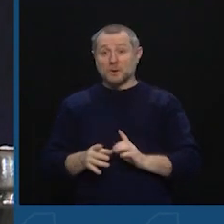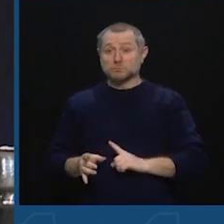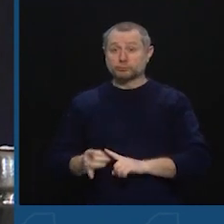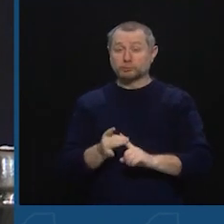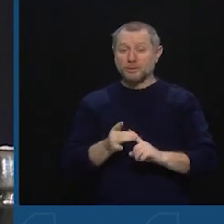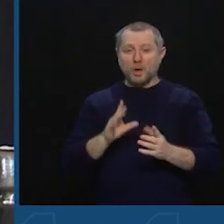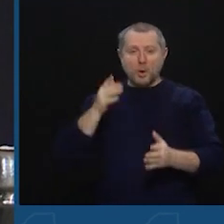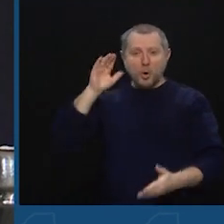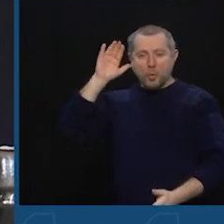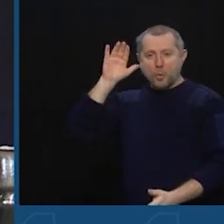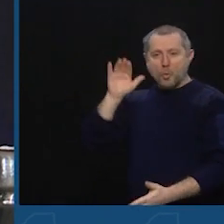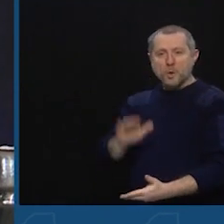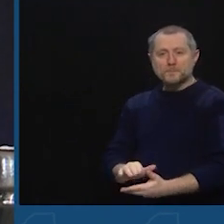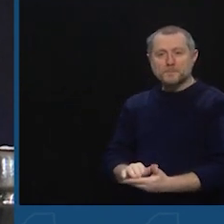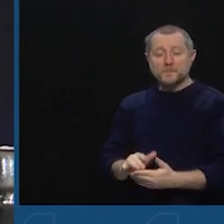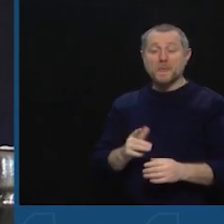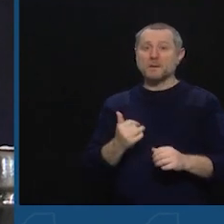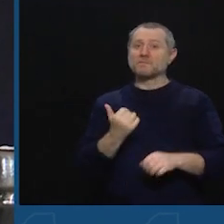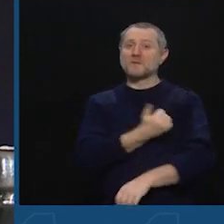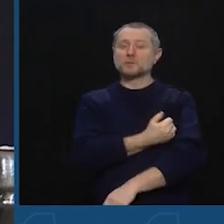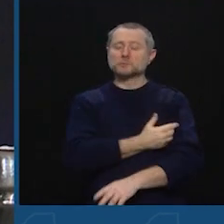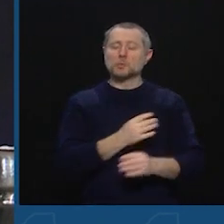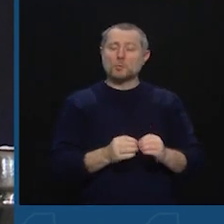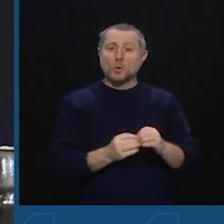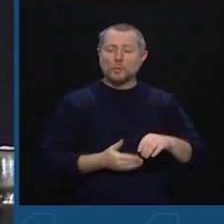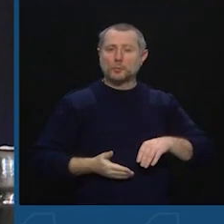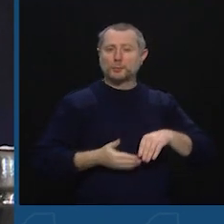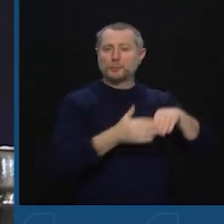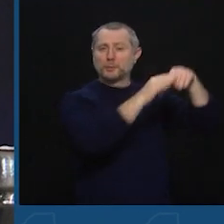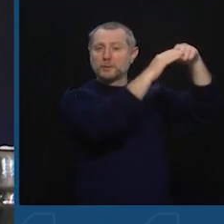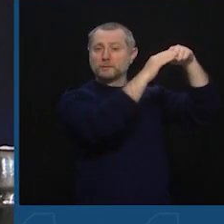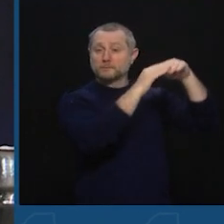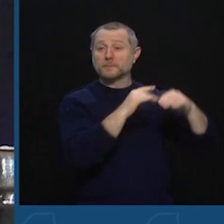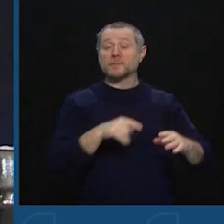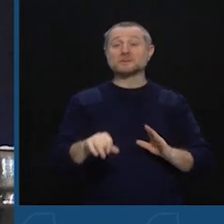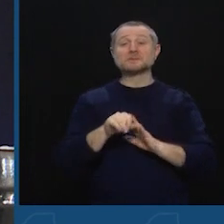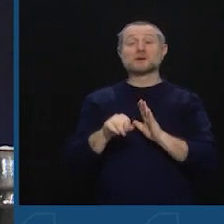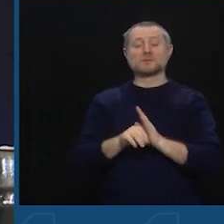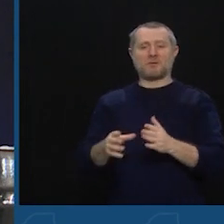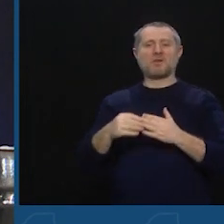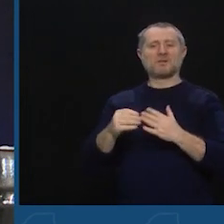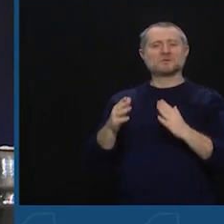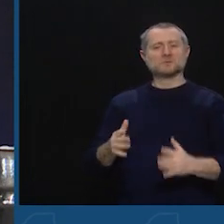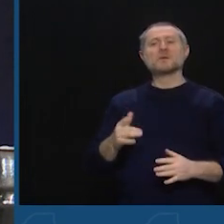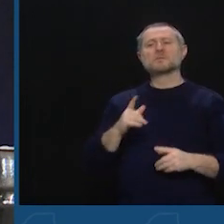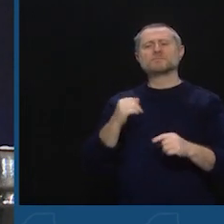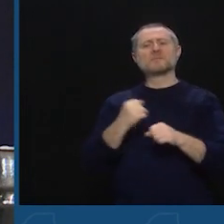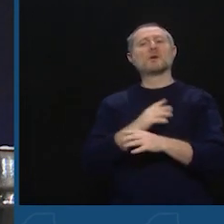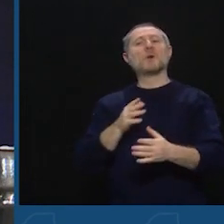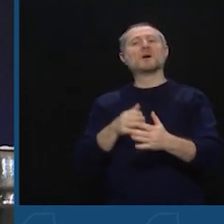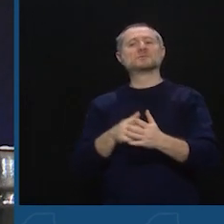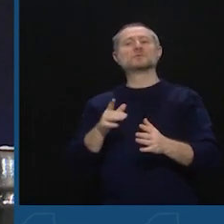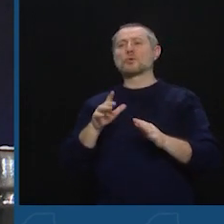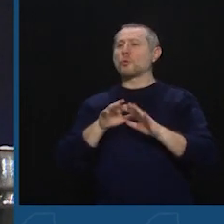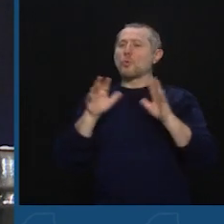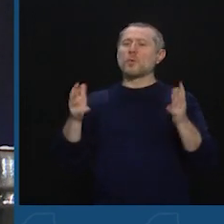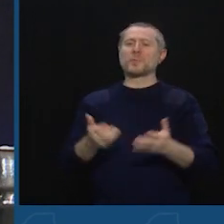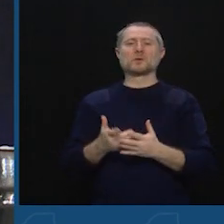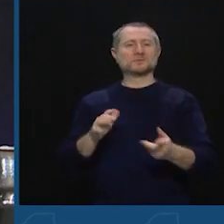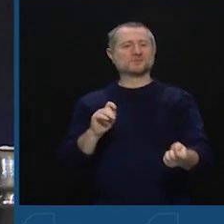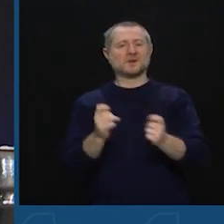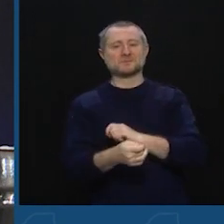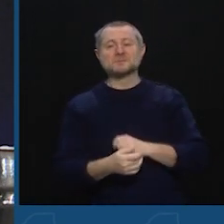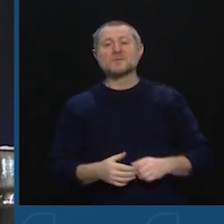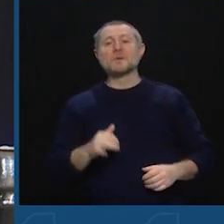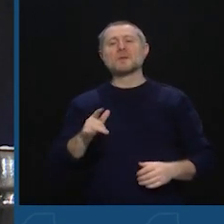passed legislation to make the state a global leader in the fight against climate change, speed up its transition to clean energy, and protect